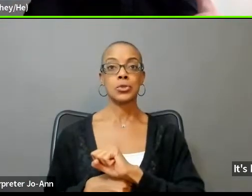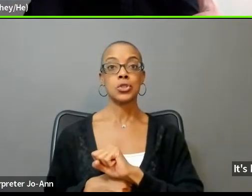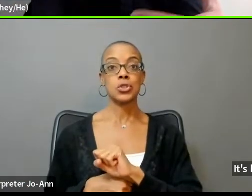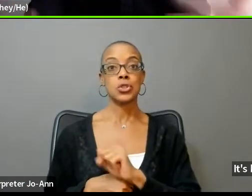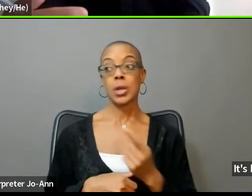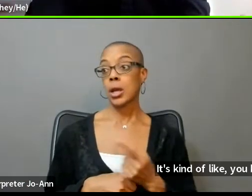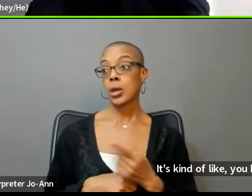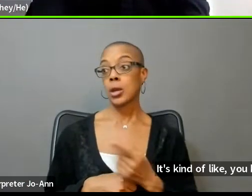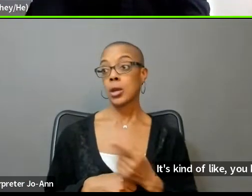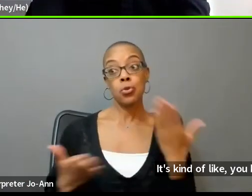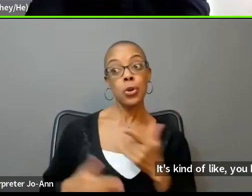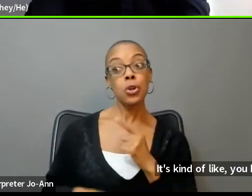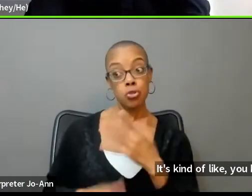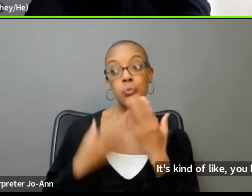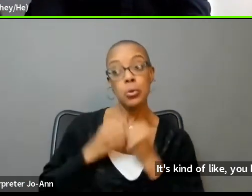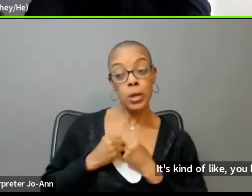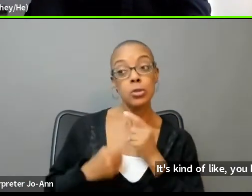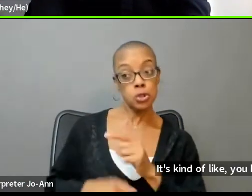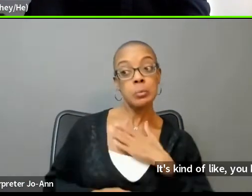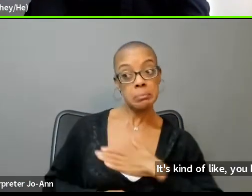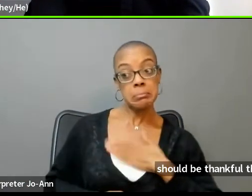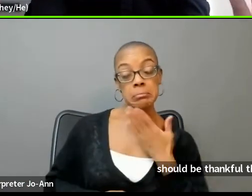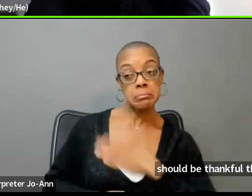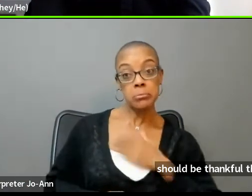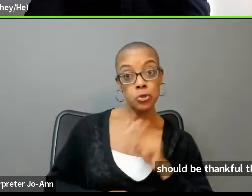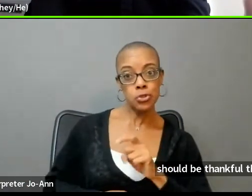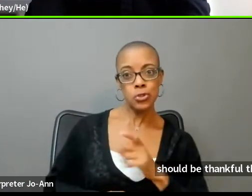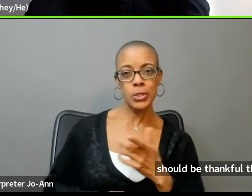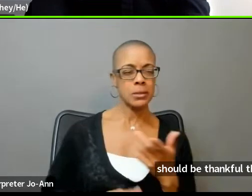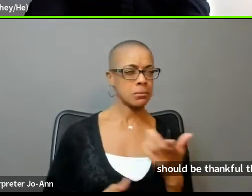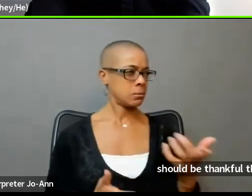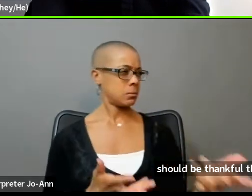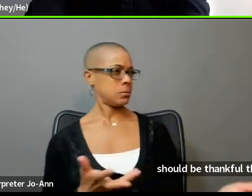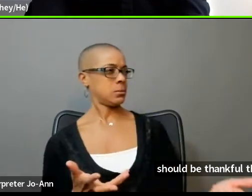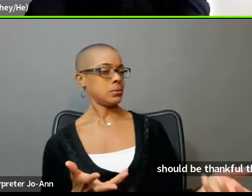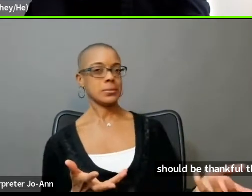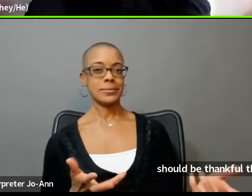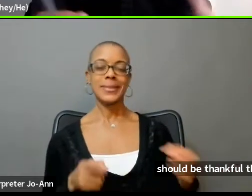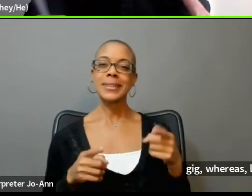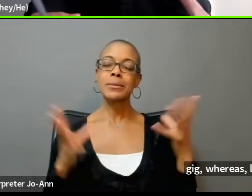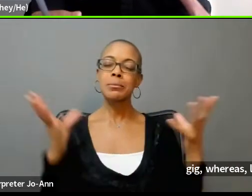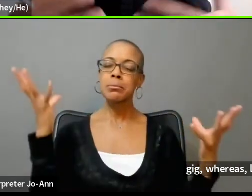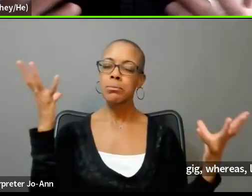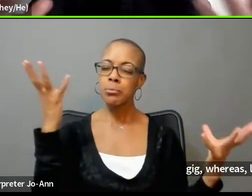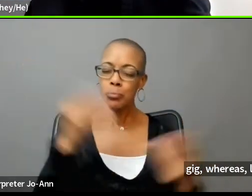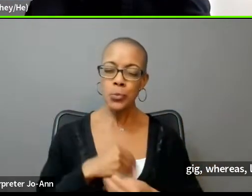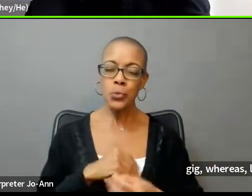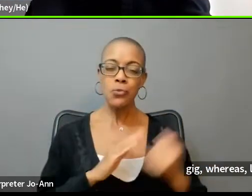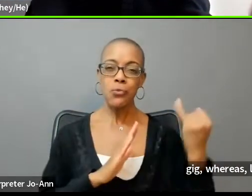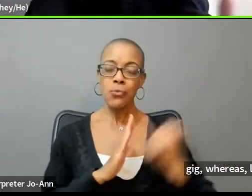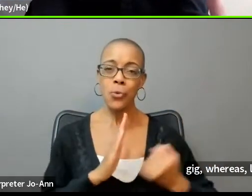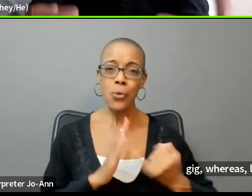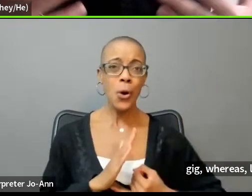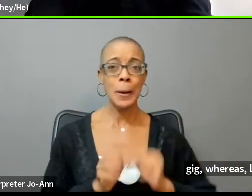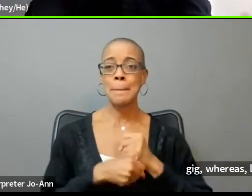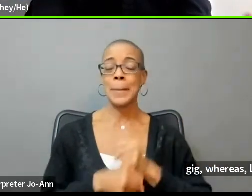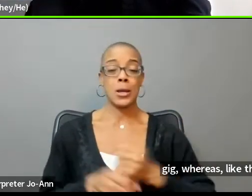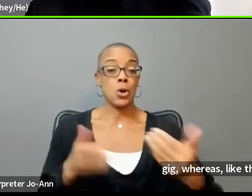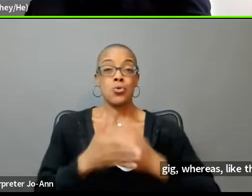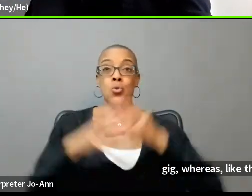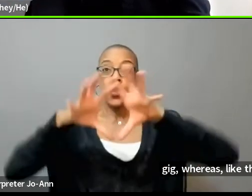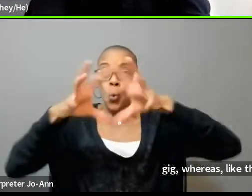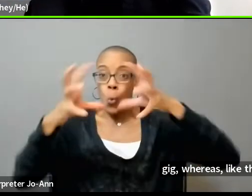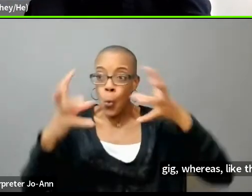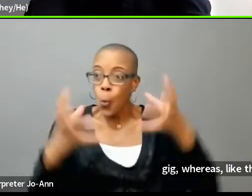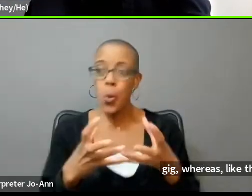and you got this gig, whereas like this beautiful art form is creating a different world. It's a form of